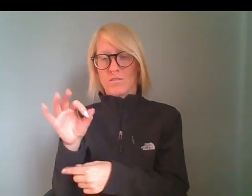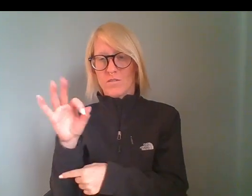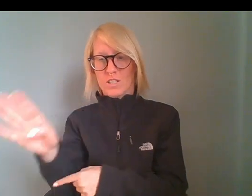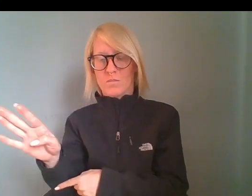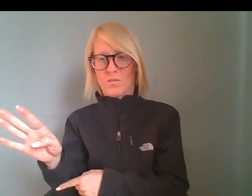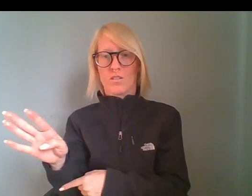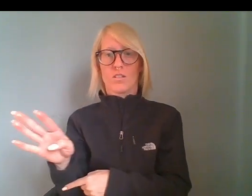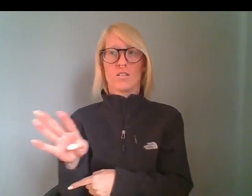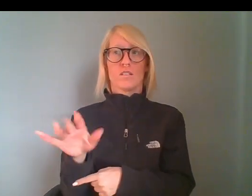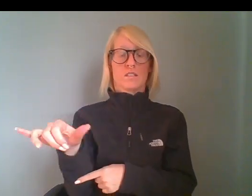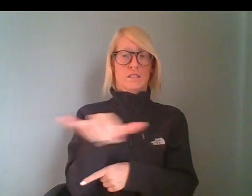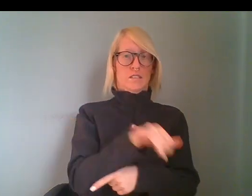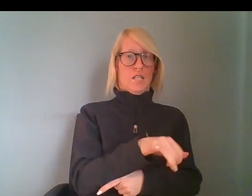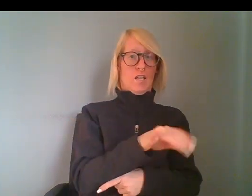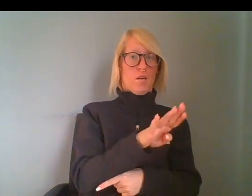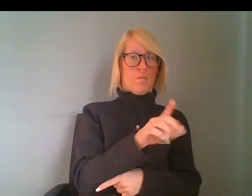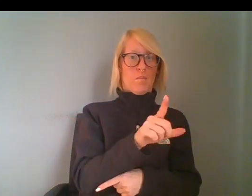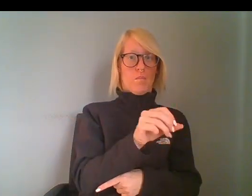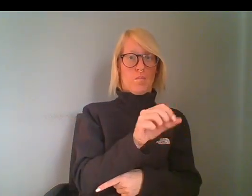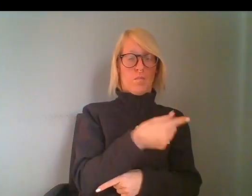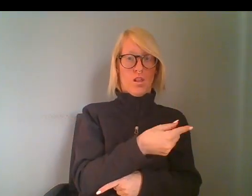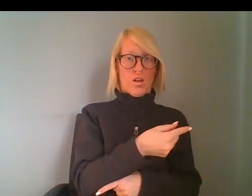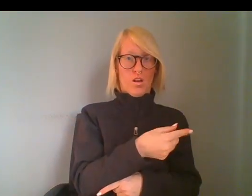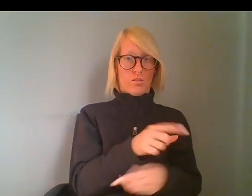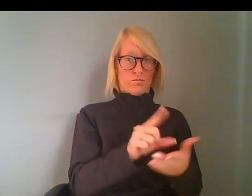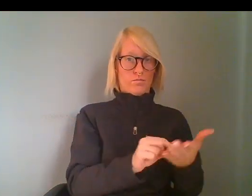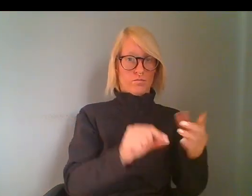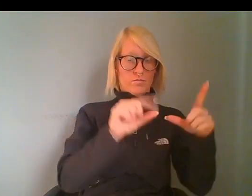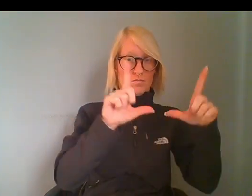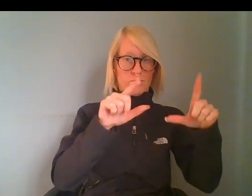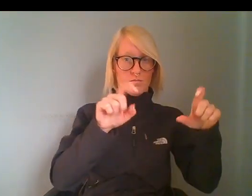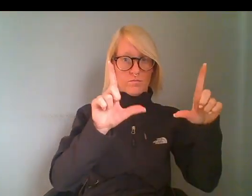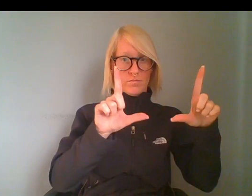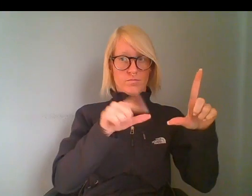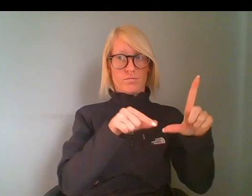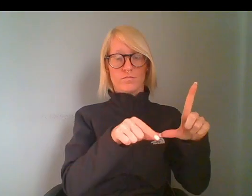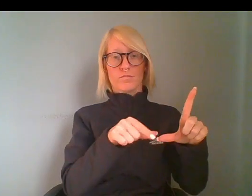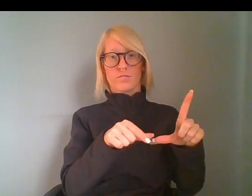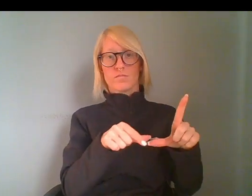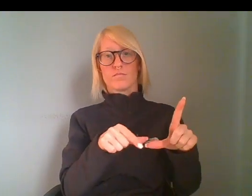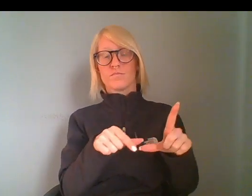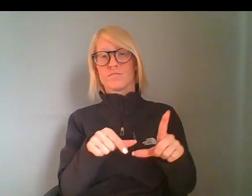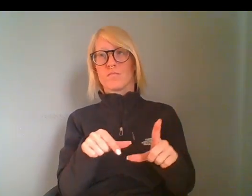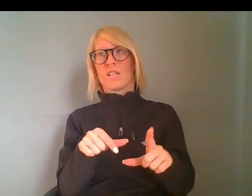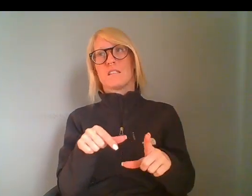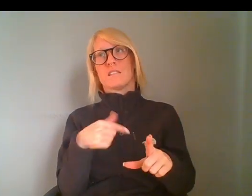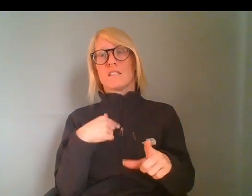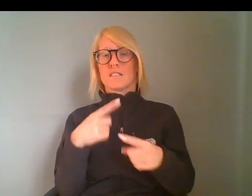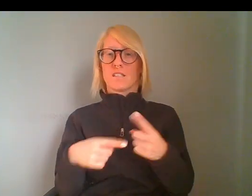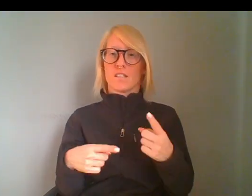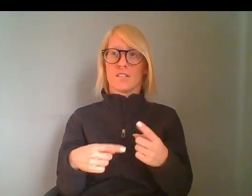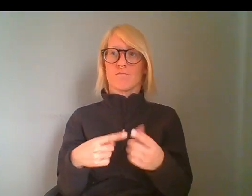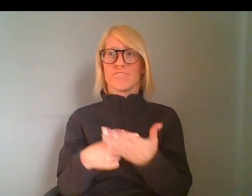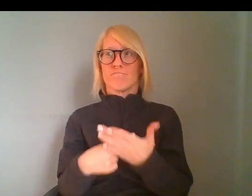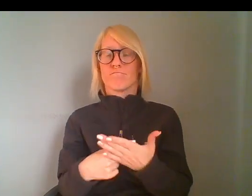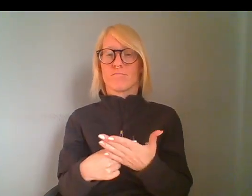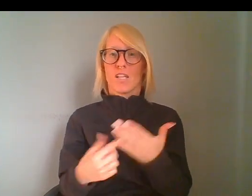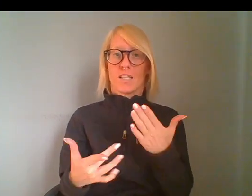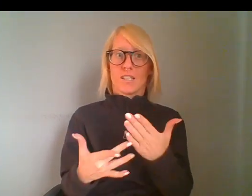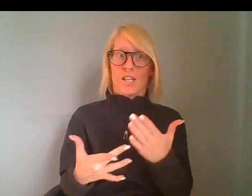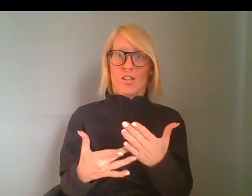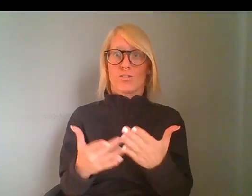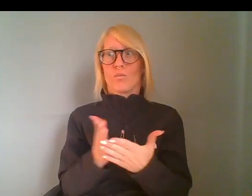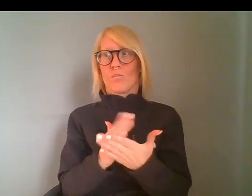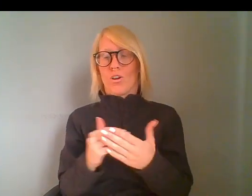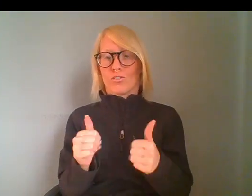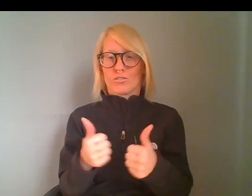of thing with blogging is there's a way, and unfortunately I don't have time today to talk about the technical parts of it, but again, I am offering my